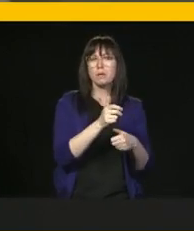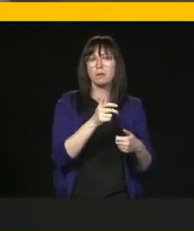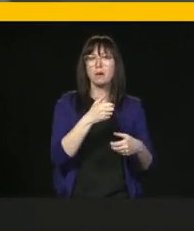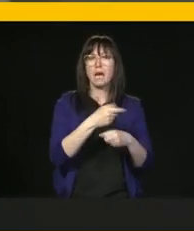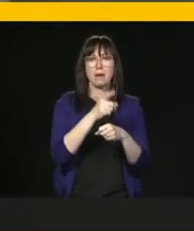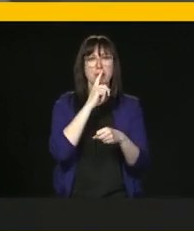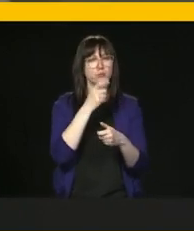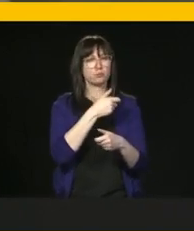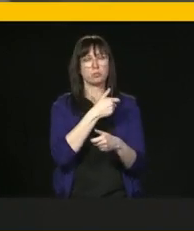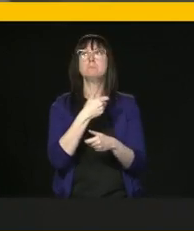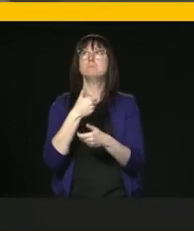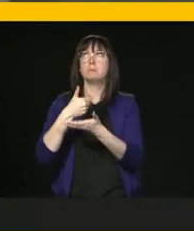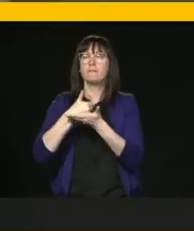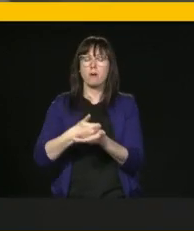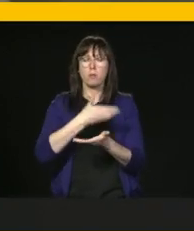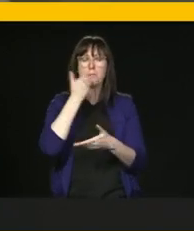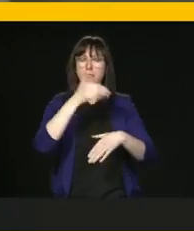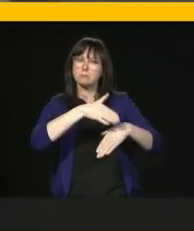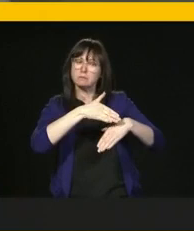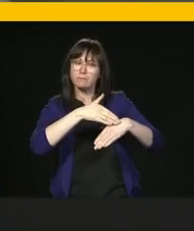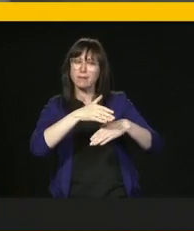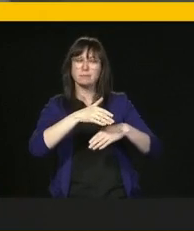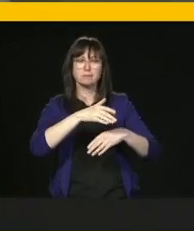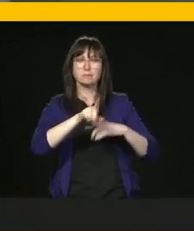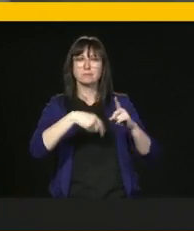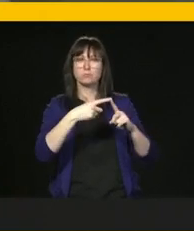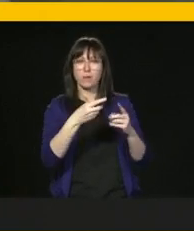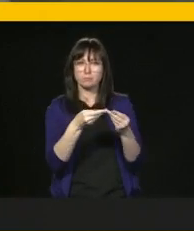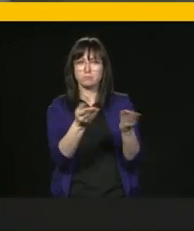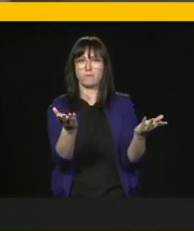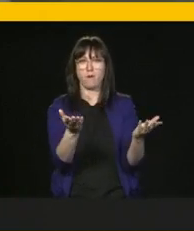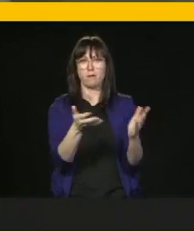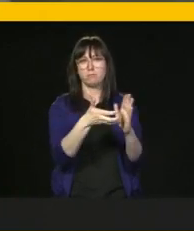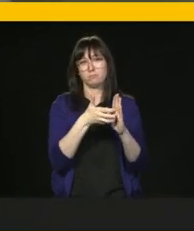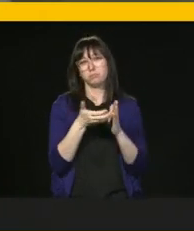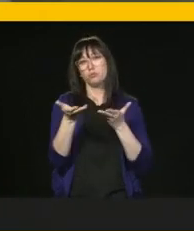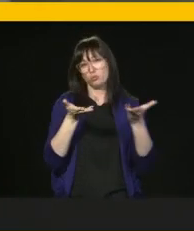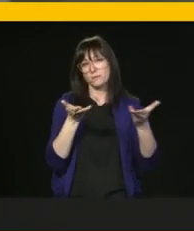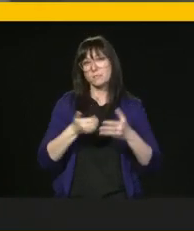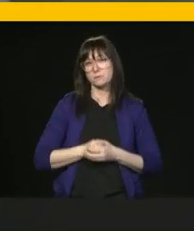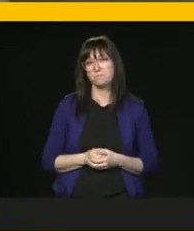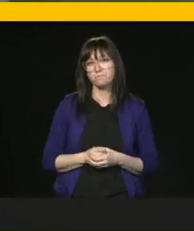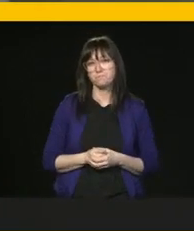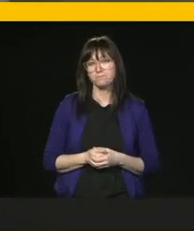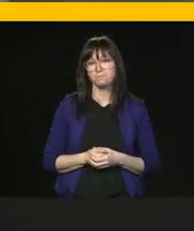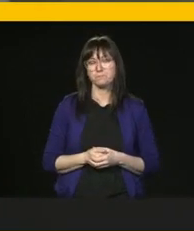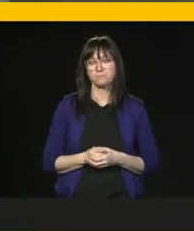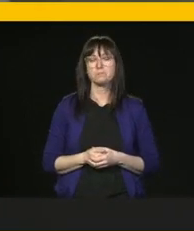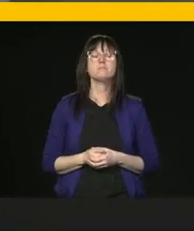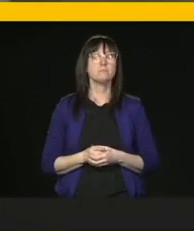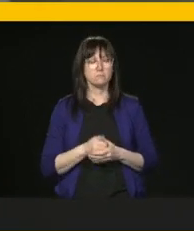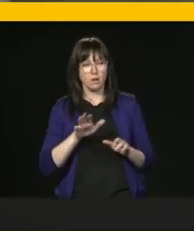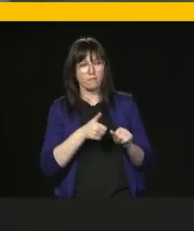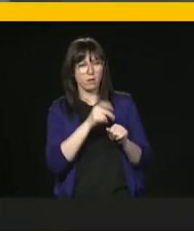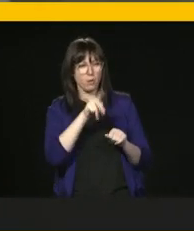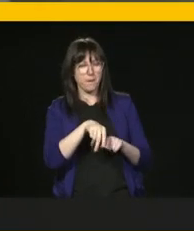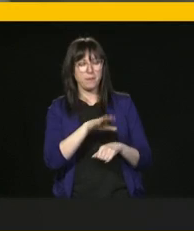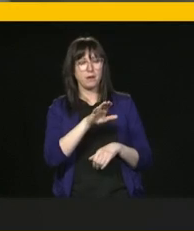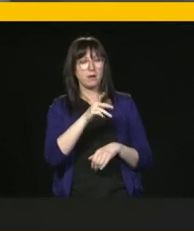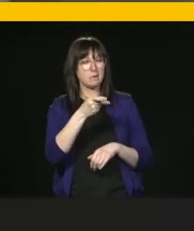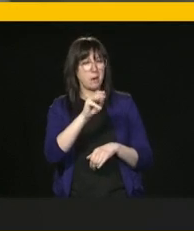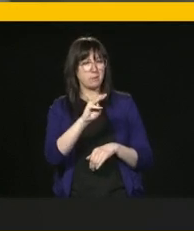they are actually providing essential services. And as a follow-up, the Prime Minister mentioned today that there would be